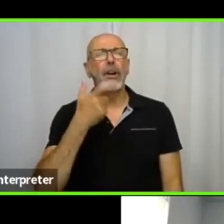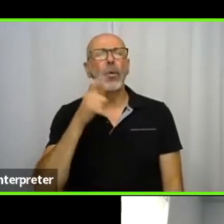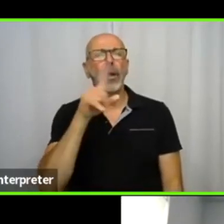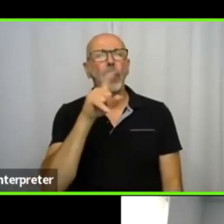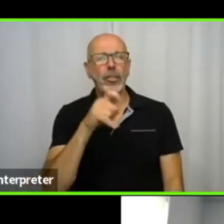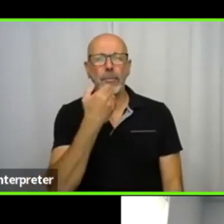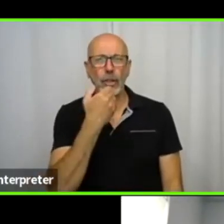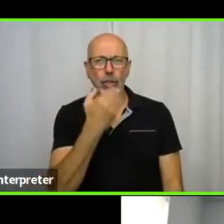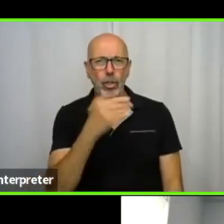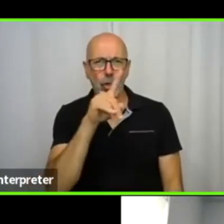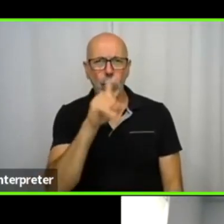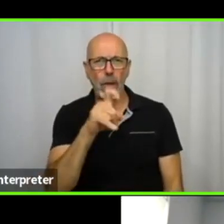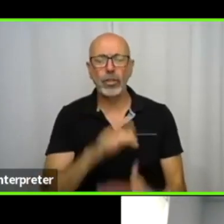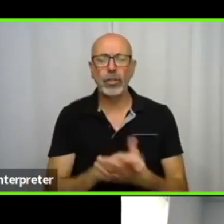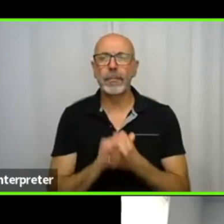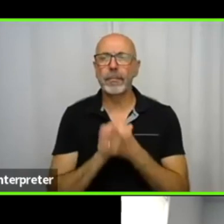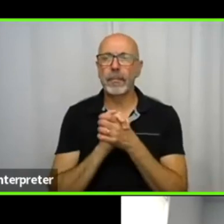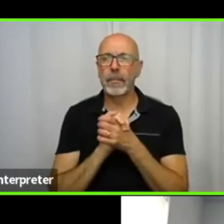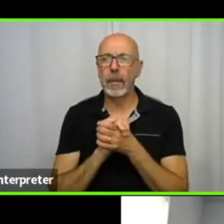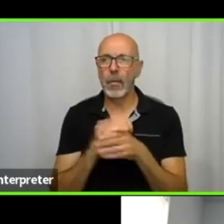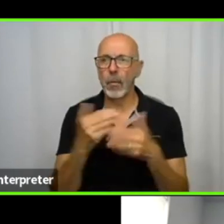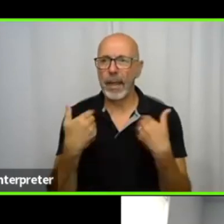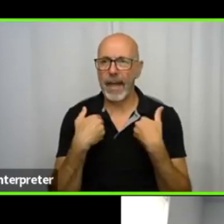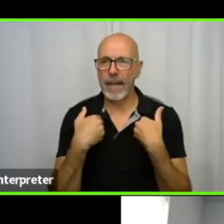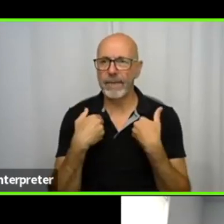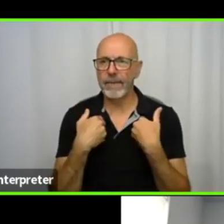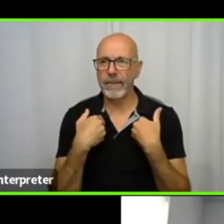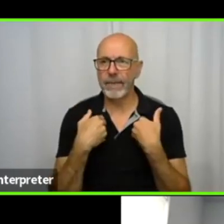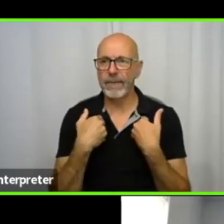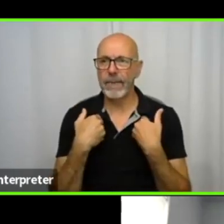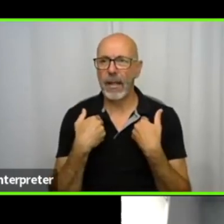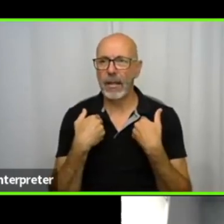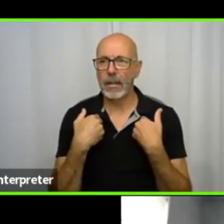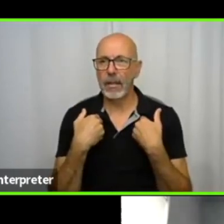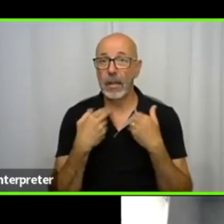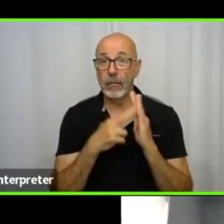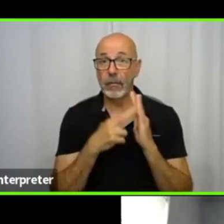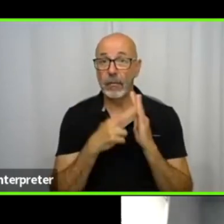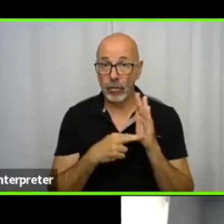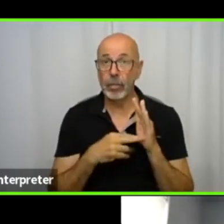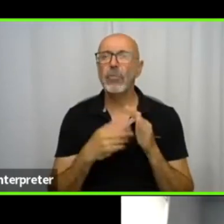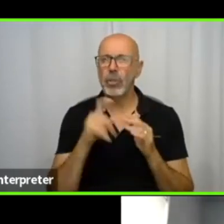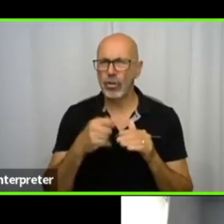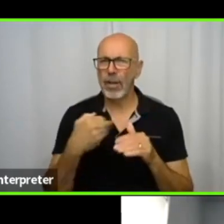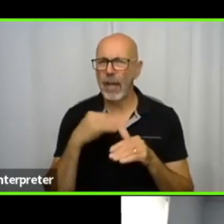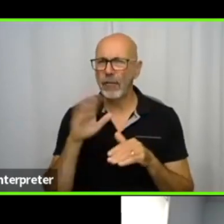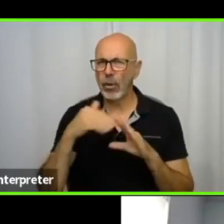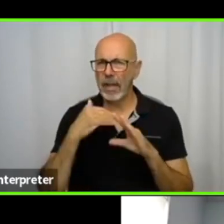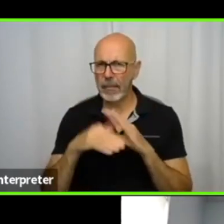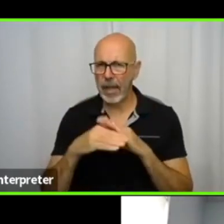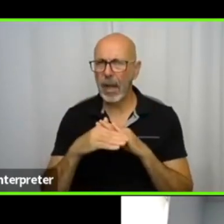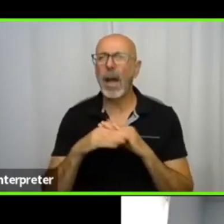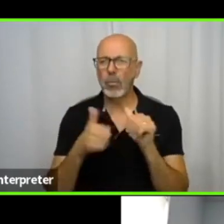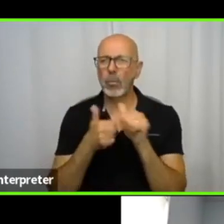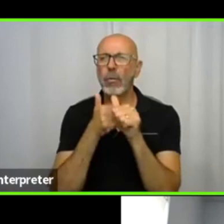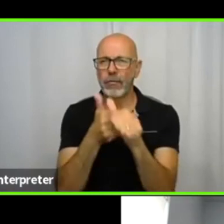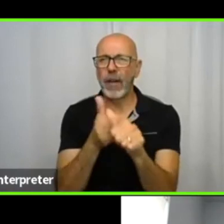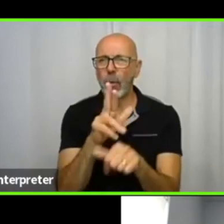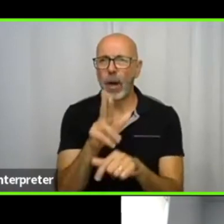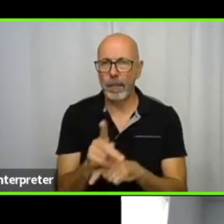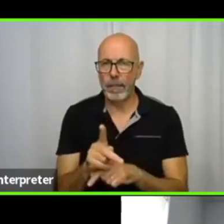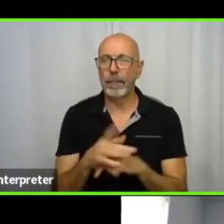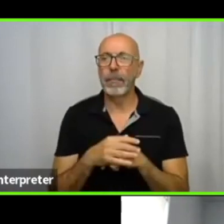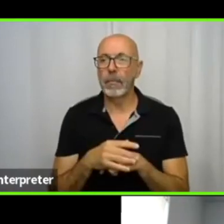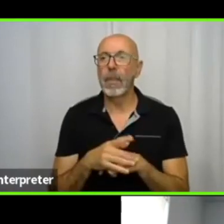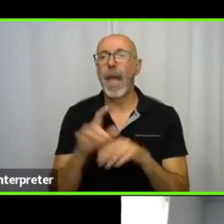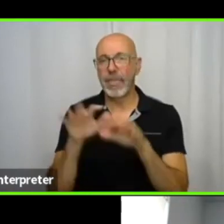good question. And we have, if you registered, we should have your email and we can follow up with you. And they've also put